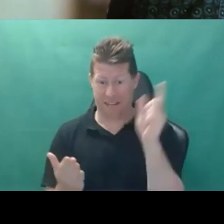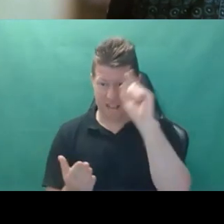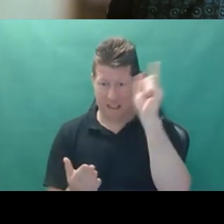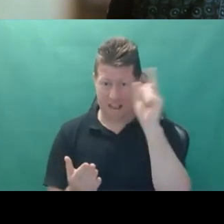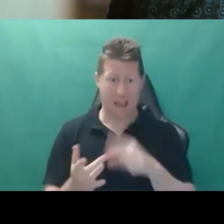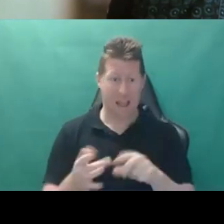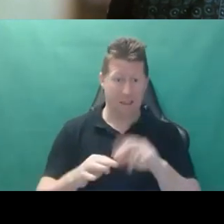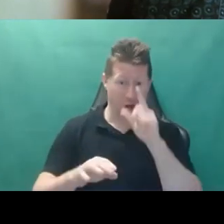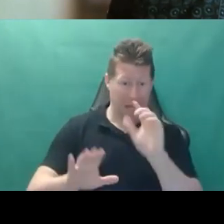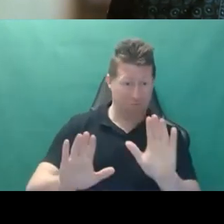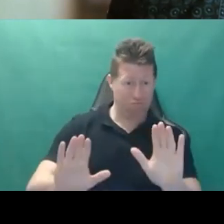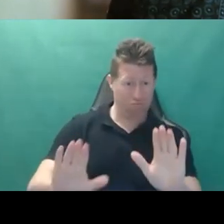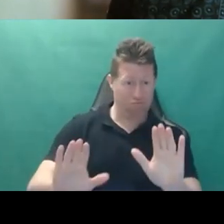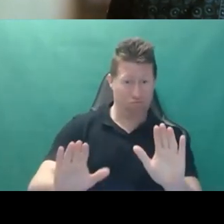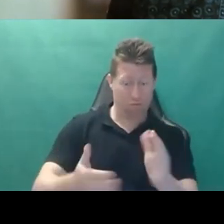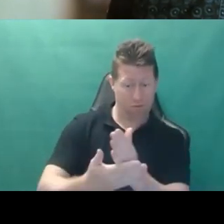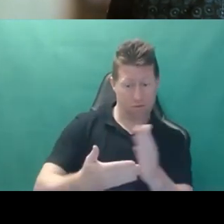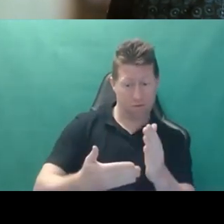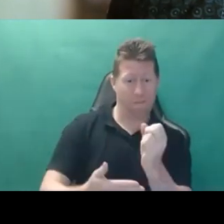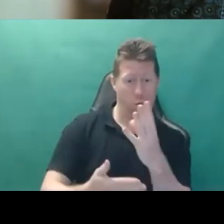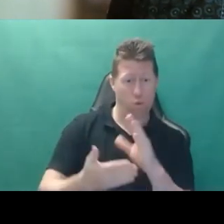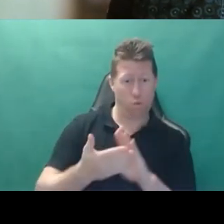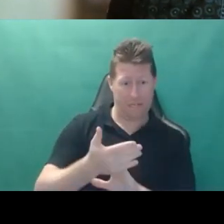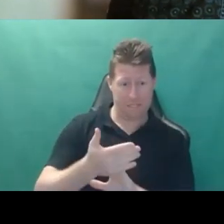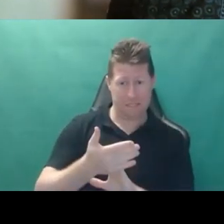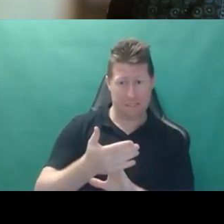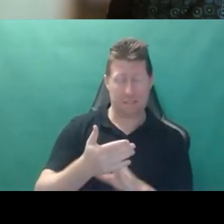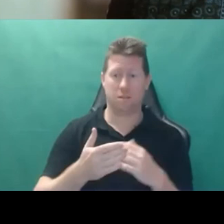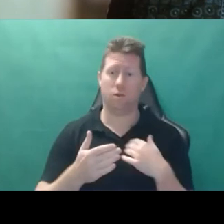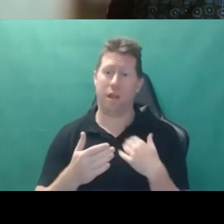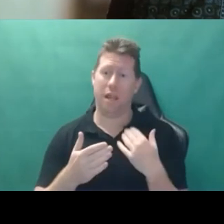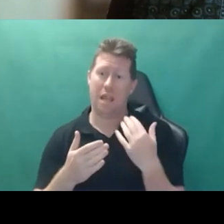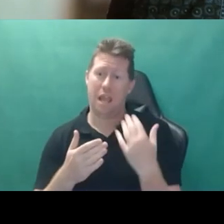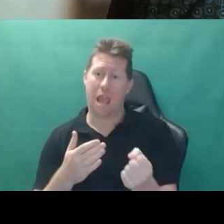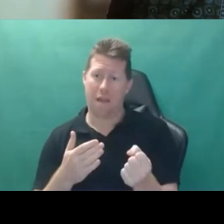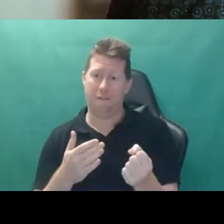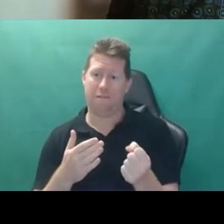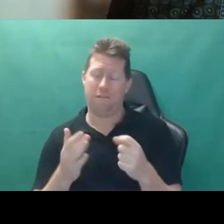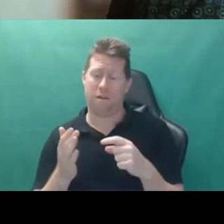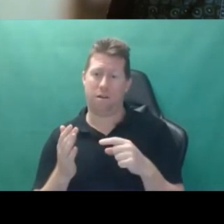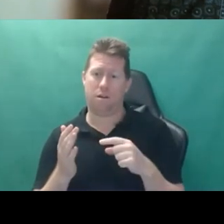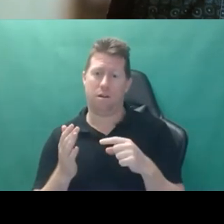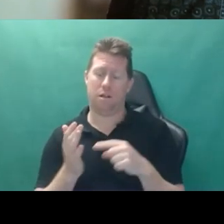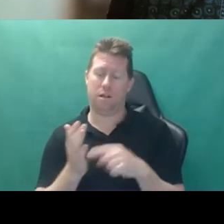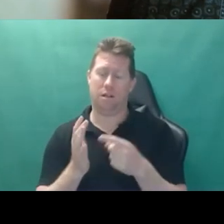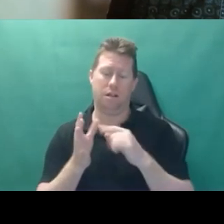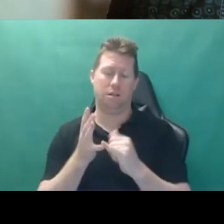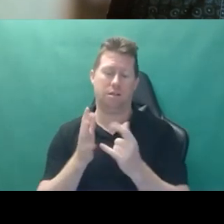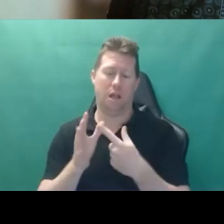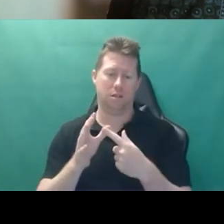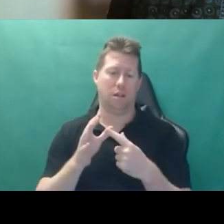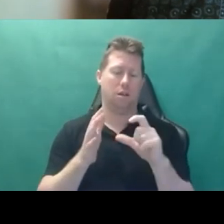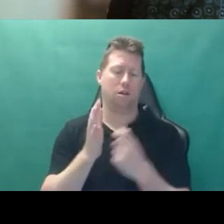online, um, for the next couple of minutes, we do have, the TASA Critical Disability, um,